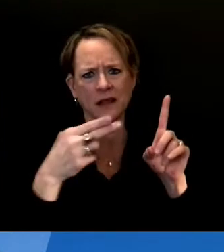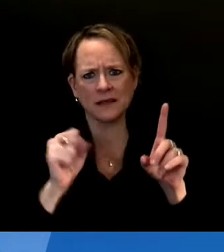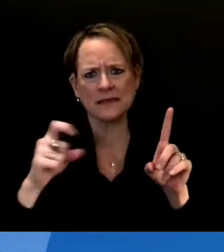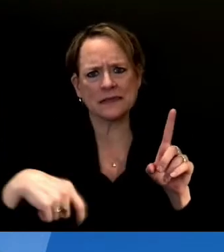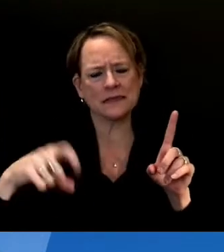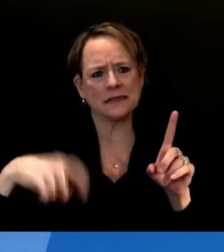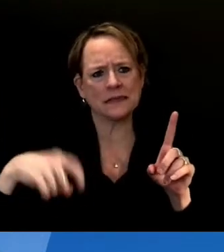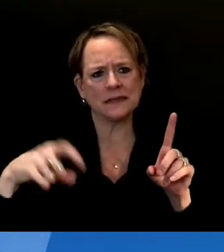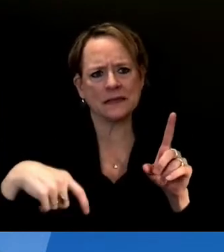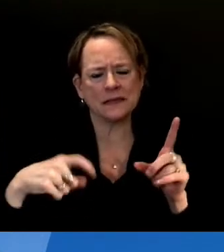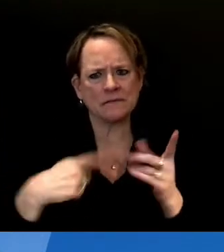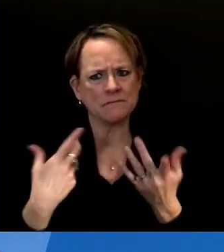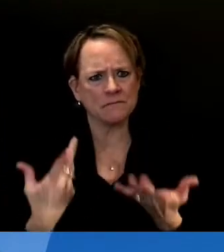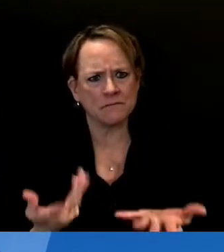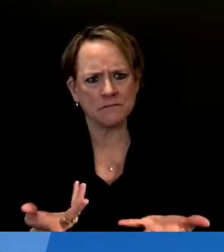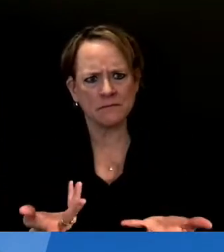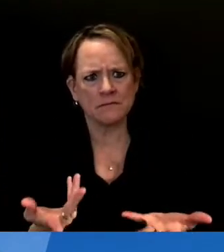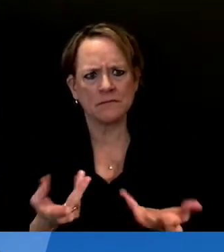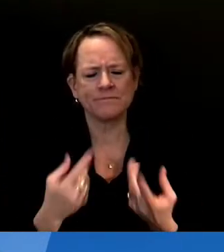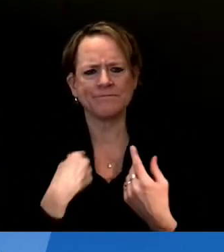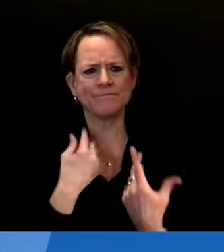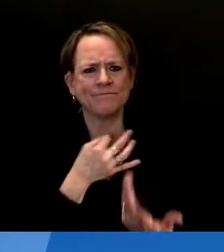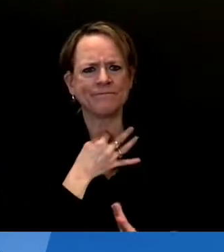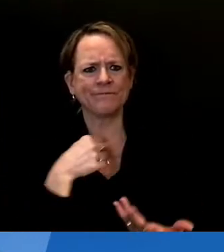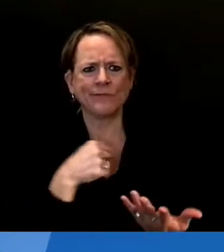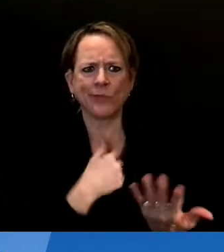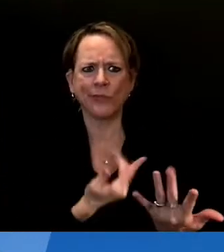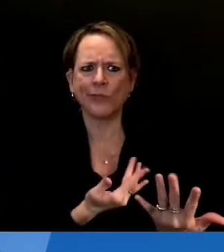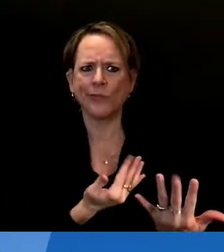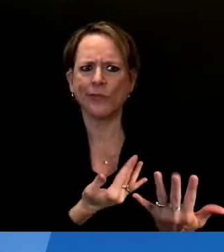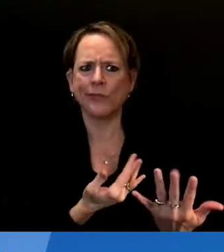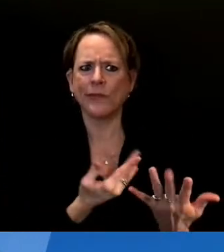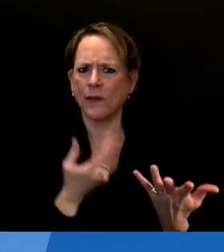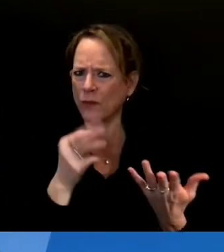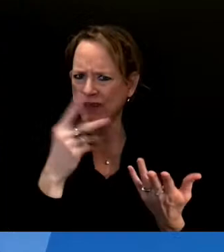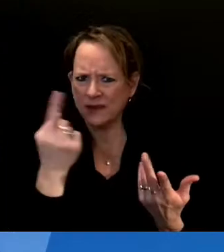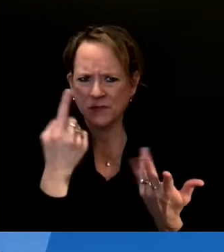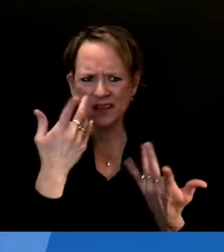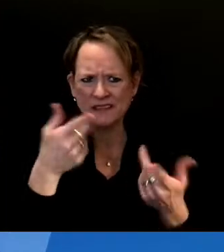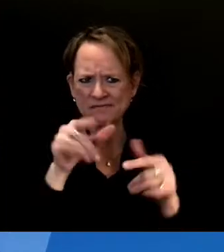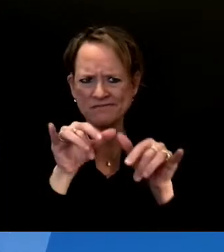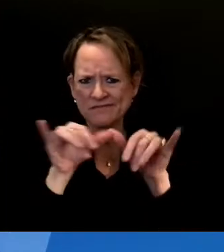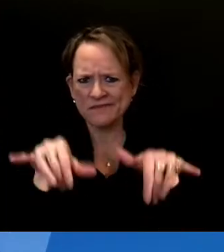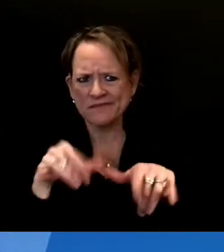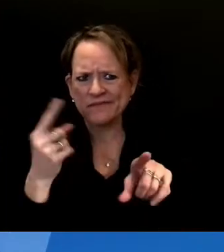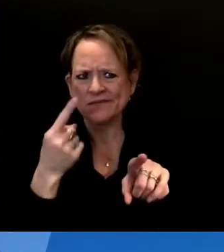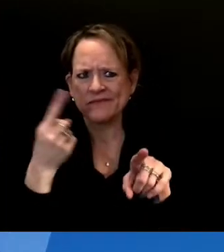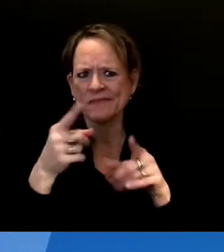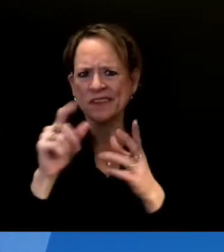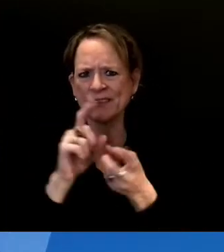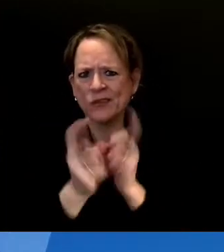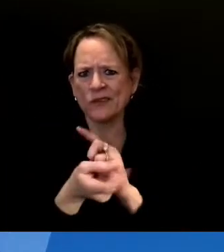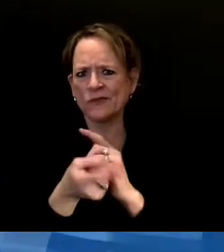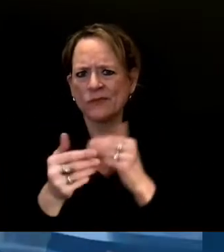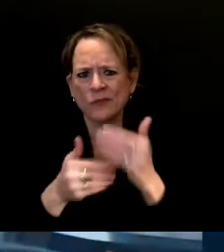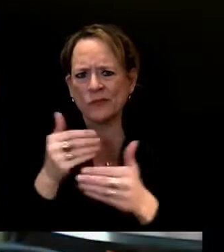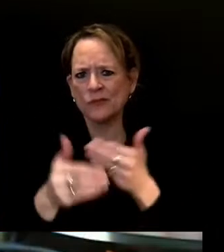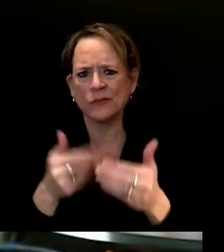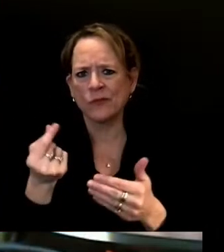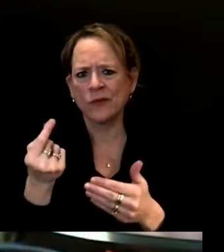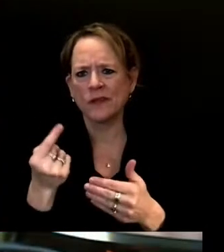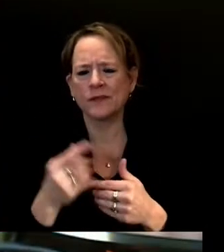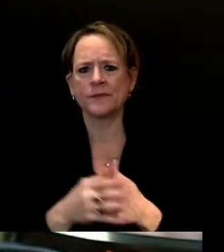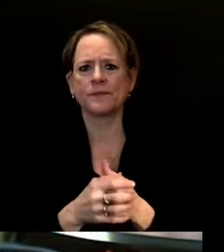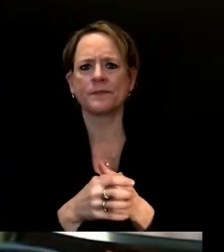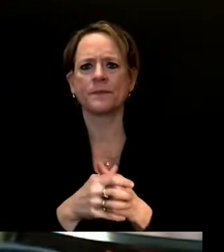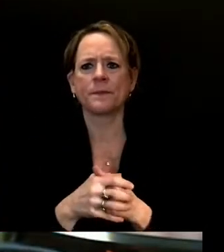now, that may have changed. But if that continues, what are those issues? Thank you. Sure. So maybe the